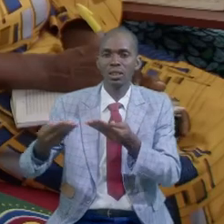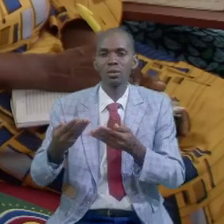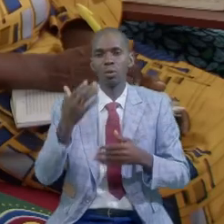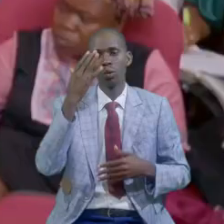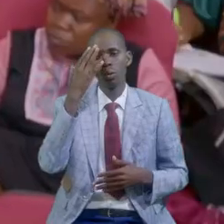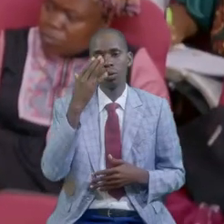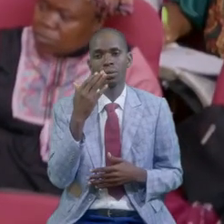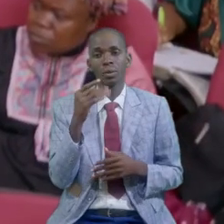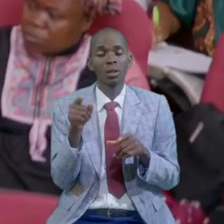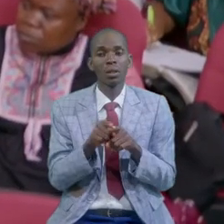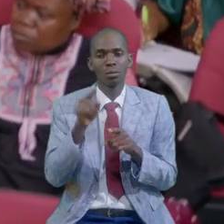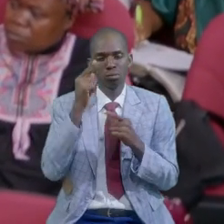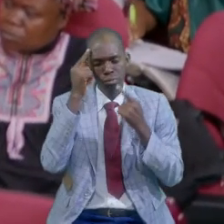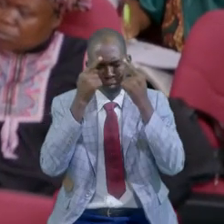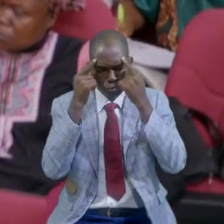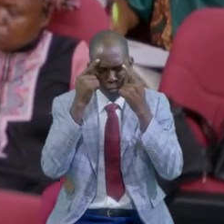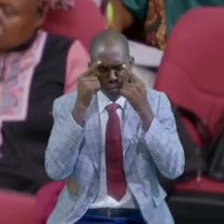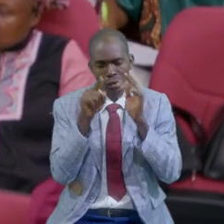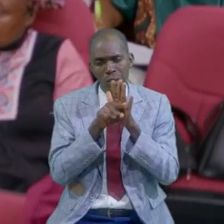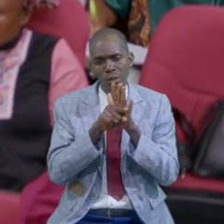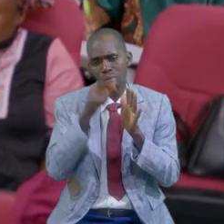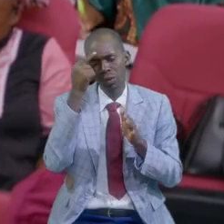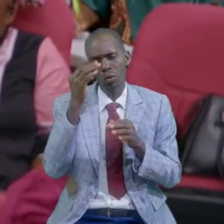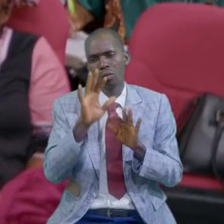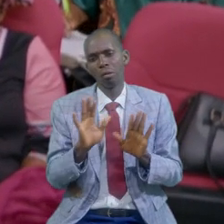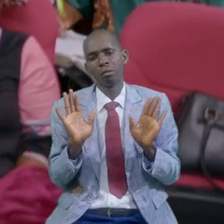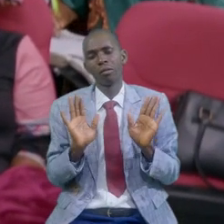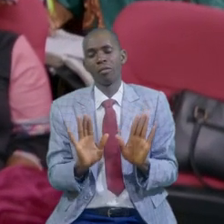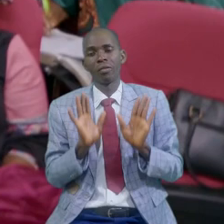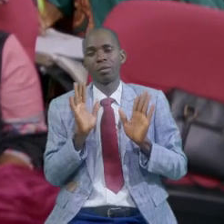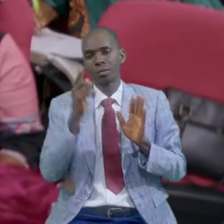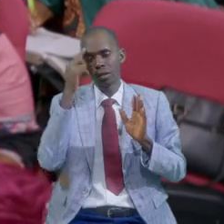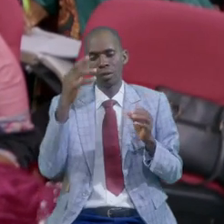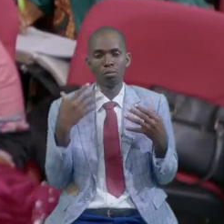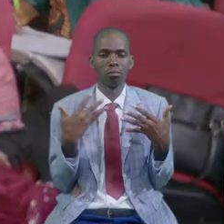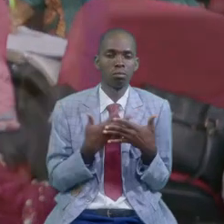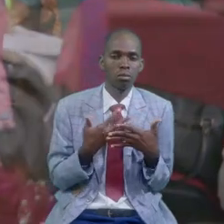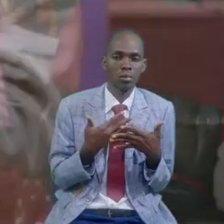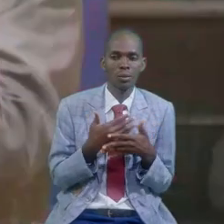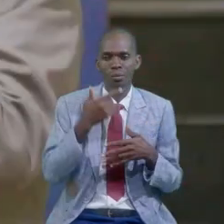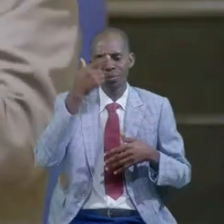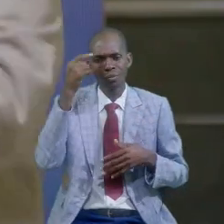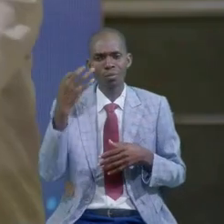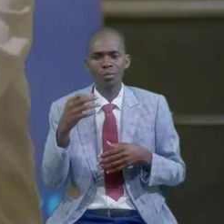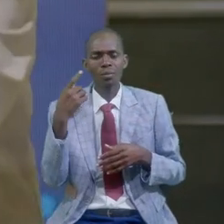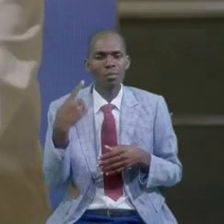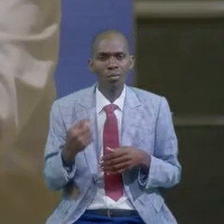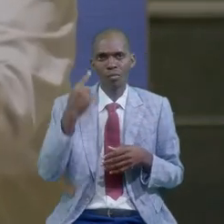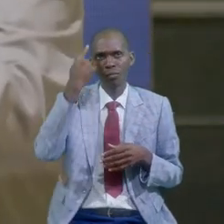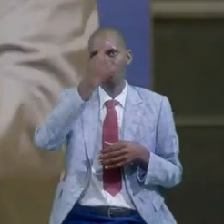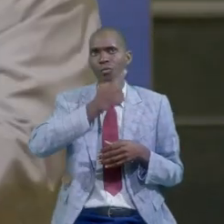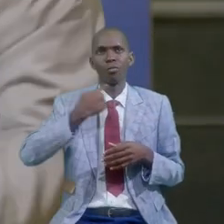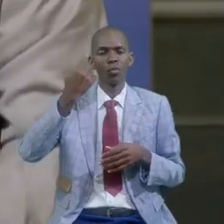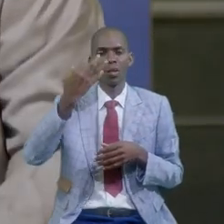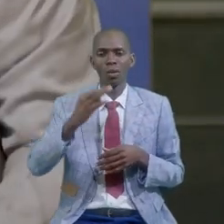thought, because of your fear, and because of timidity, and because of the face of Jezebel that is